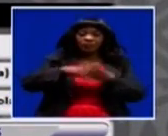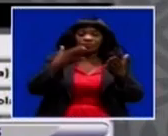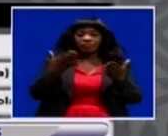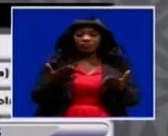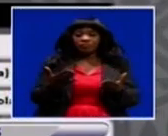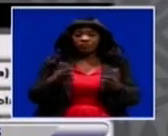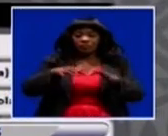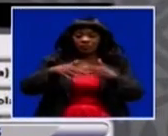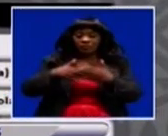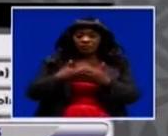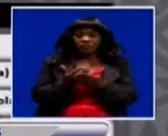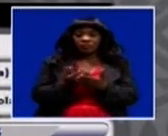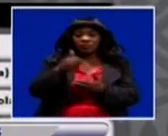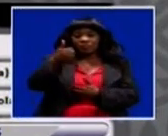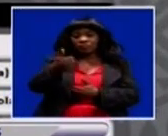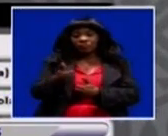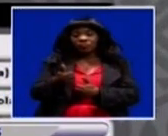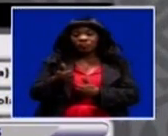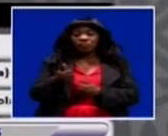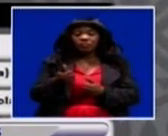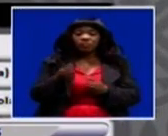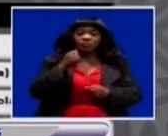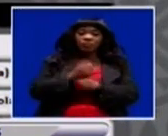Al Hilal.